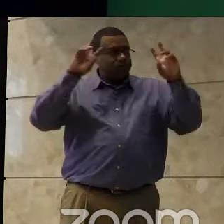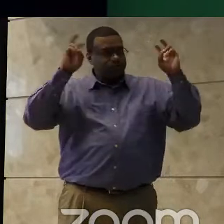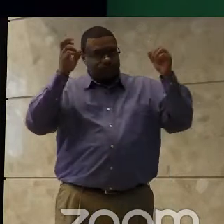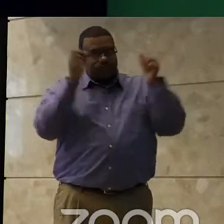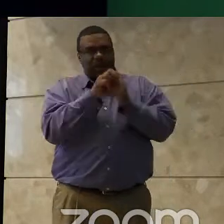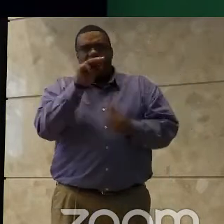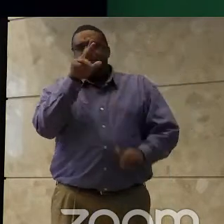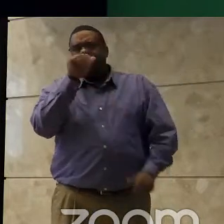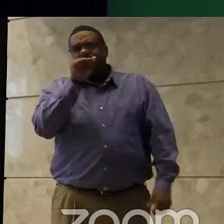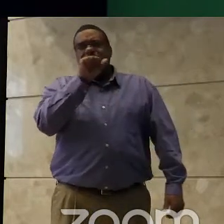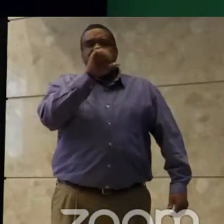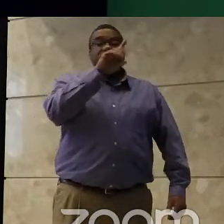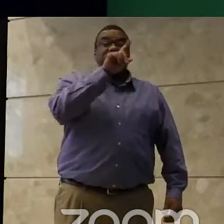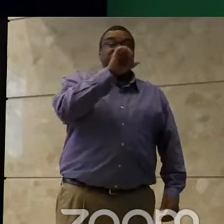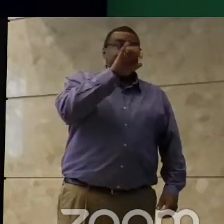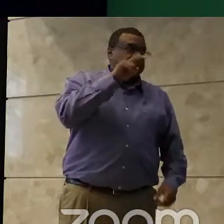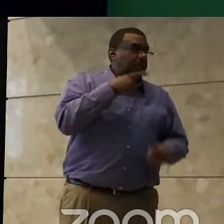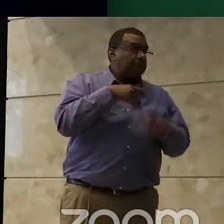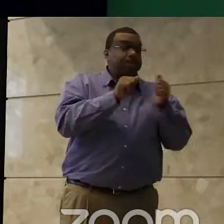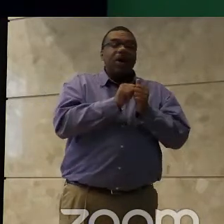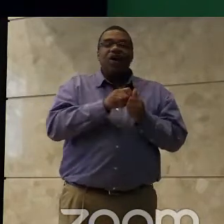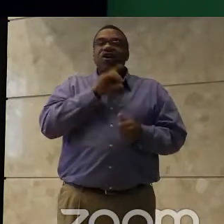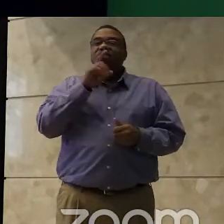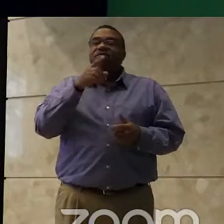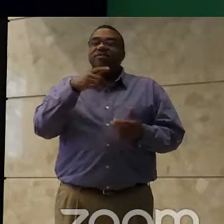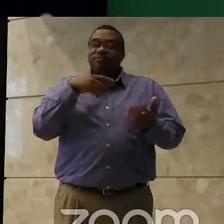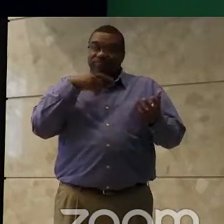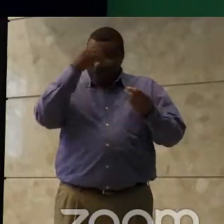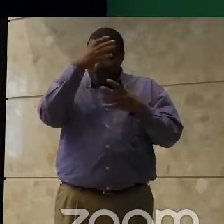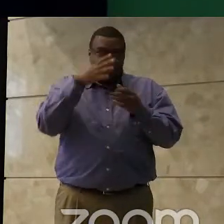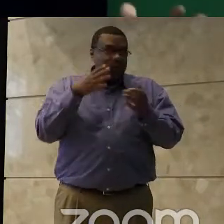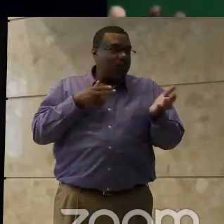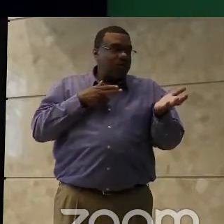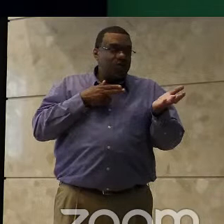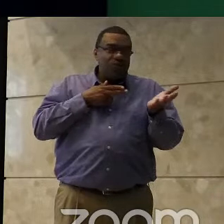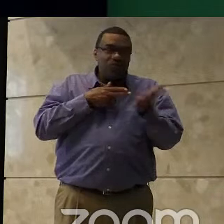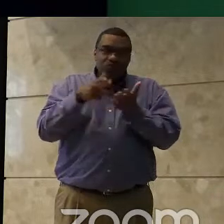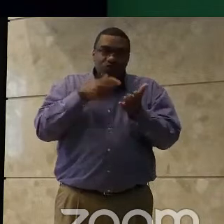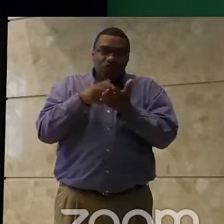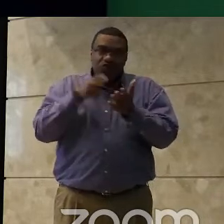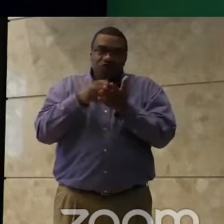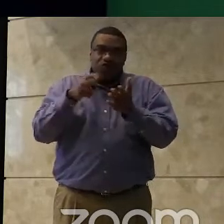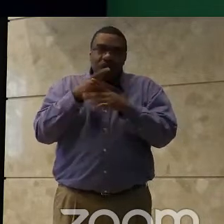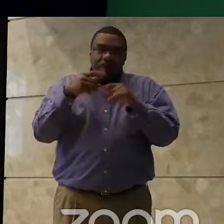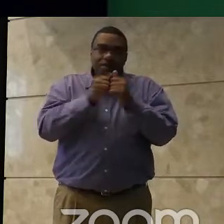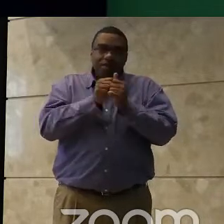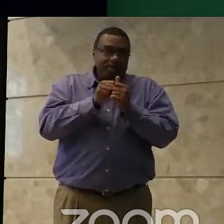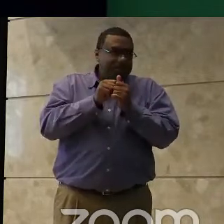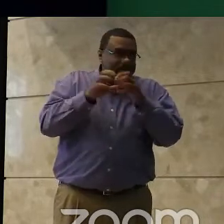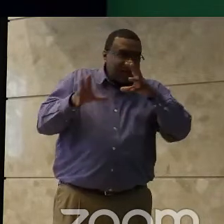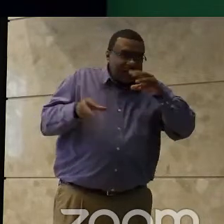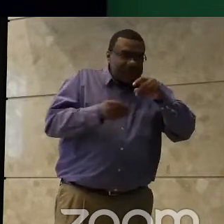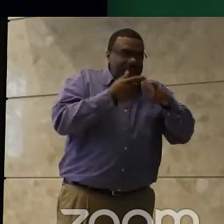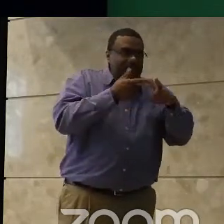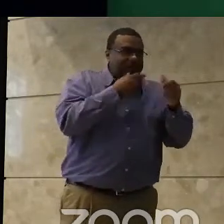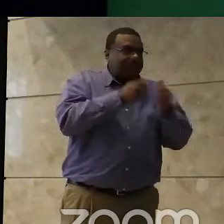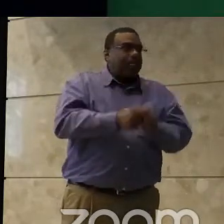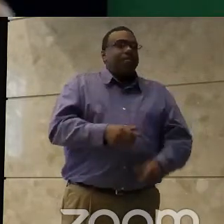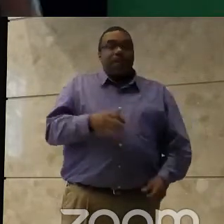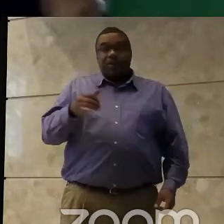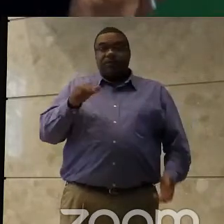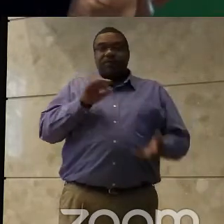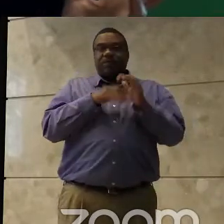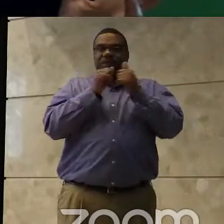who said, tell the truth, but tell it slant. If you tell the whole truth like that, people come out fighting you. So you